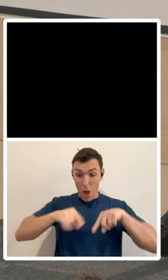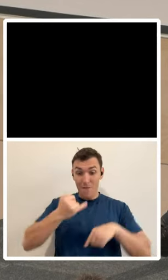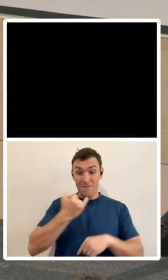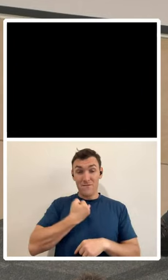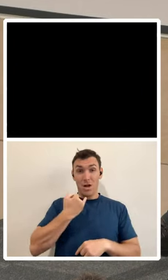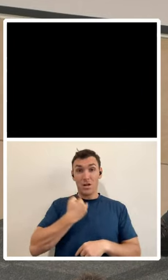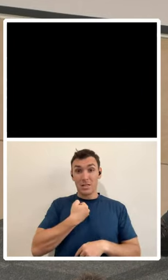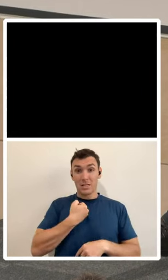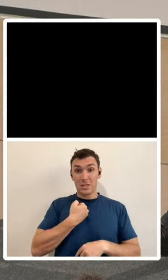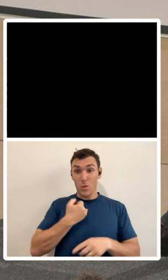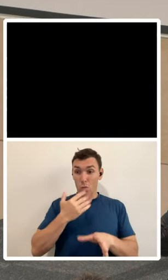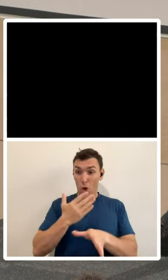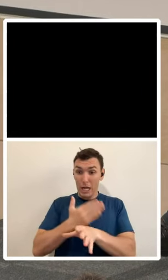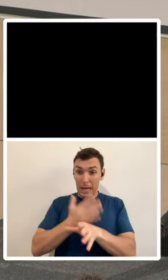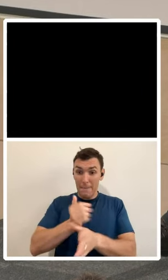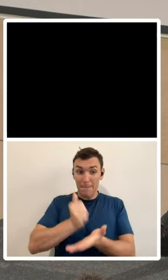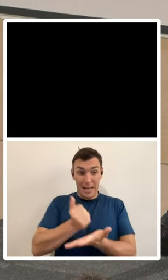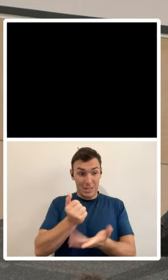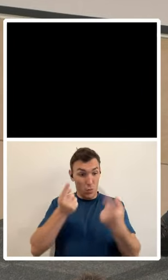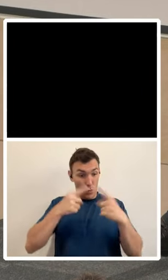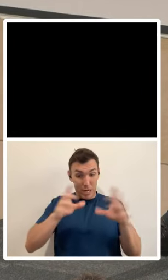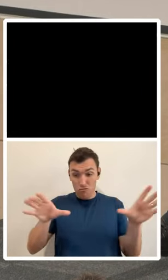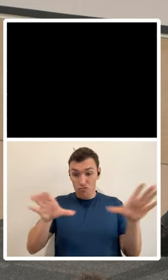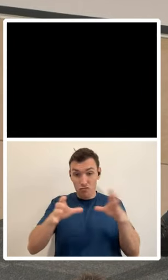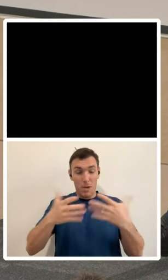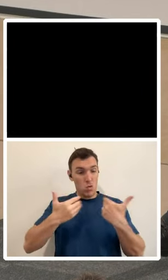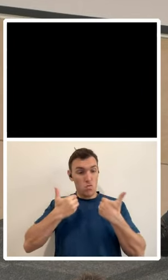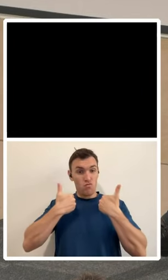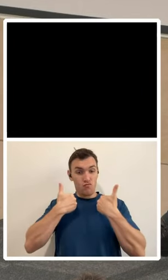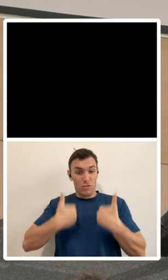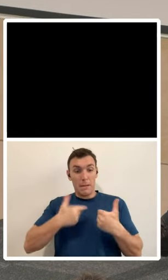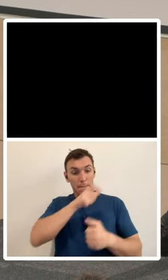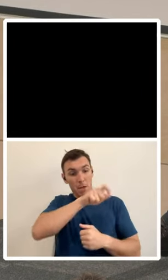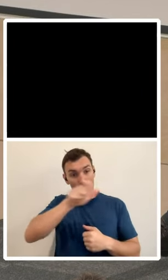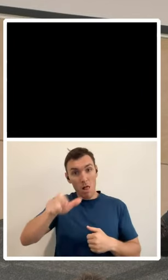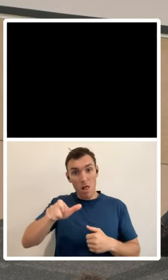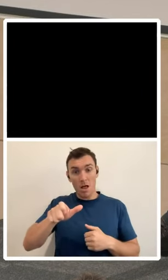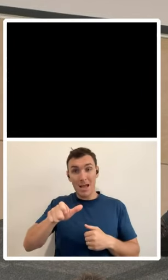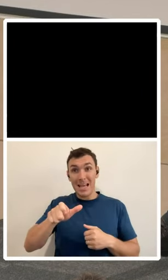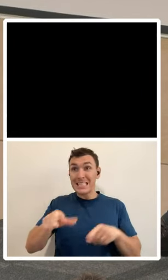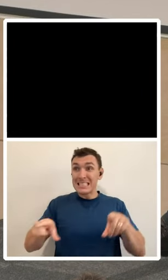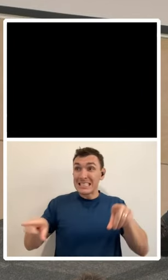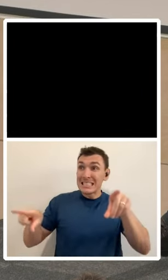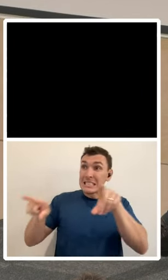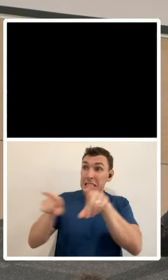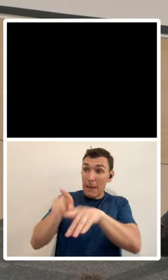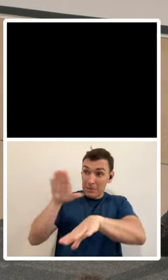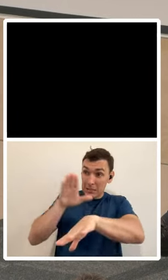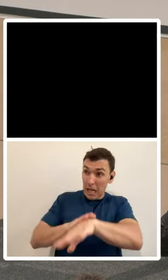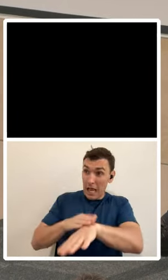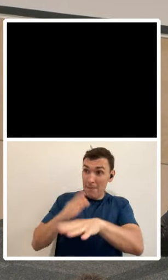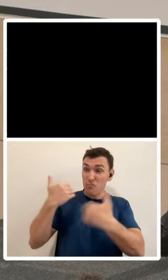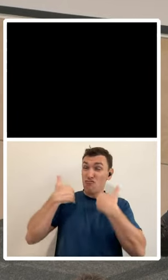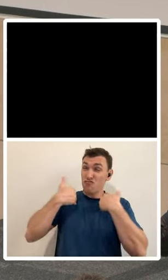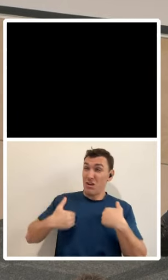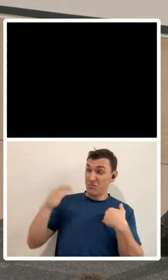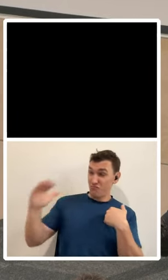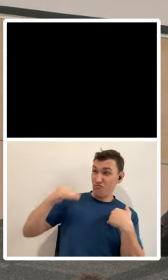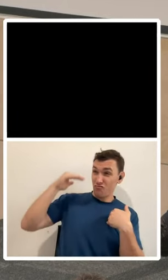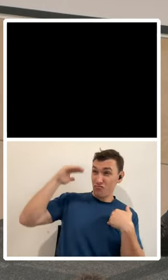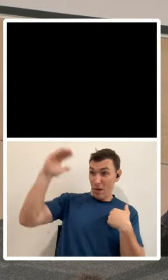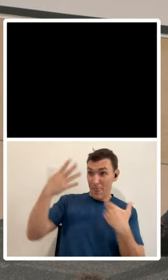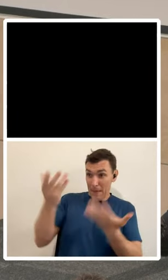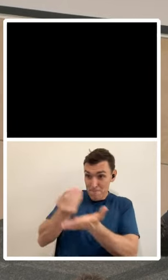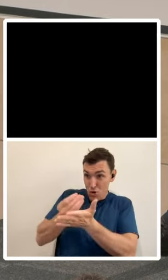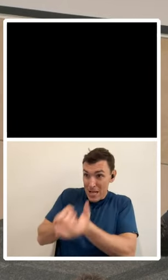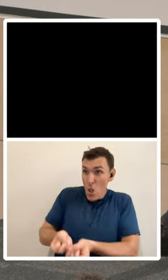very wealthy people, their wealth is exploding at the same time as the wealth of the middle class and government is collapsing. And I think it's so amazing that we as